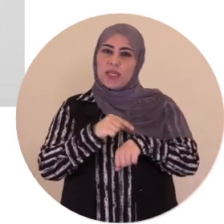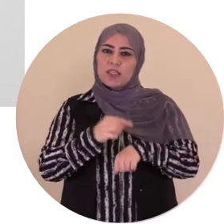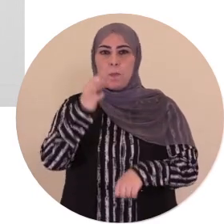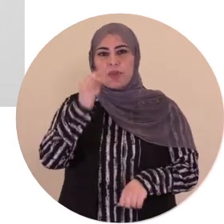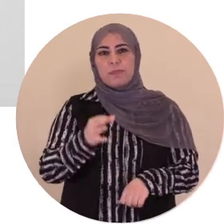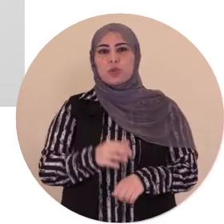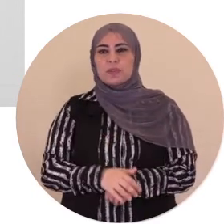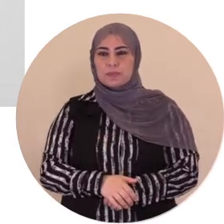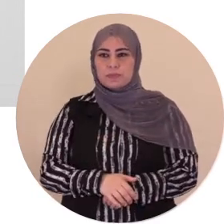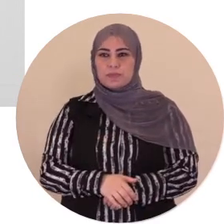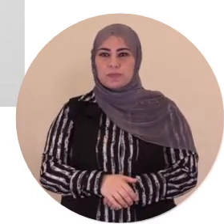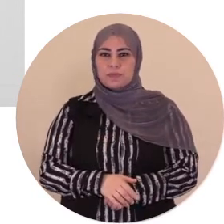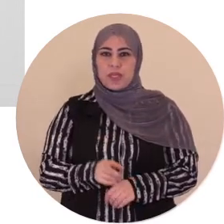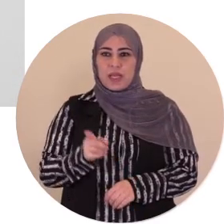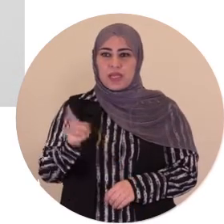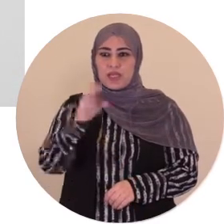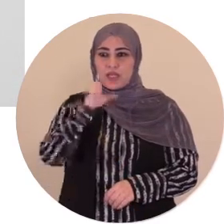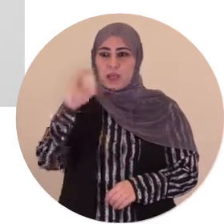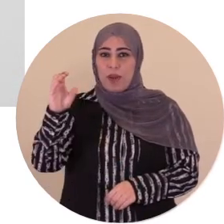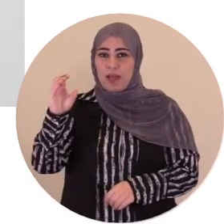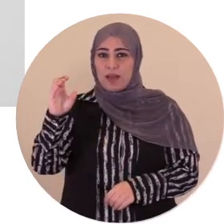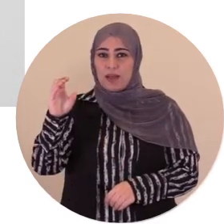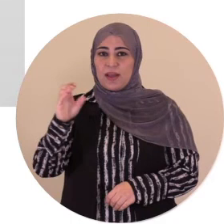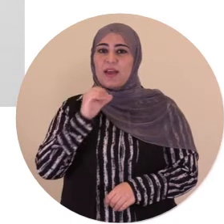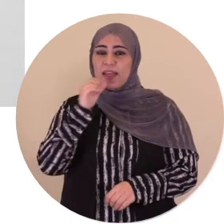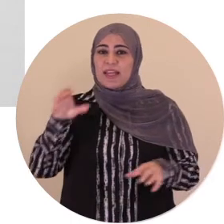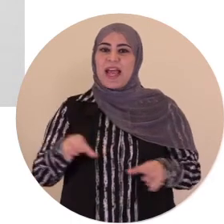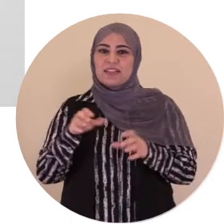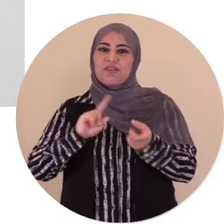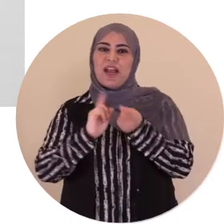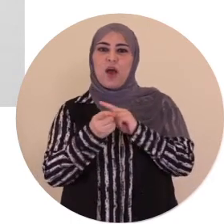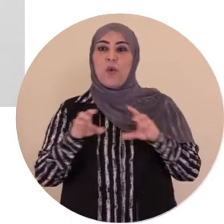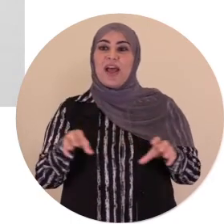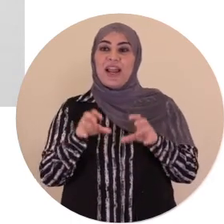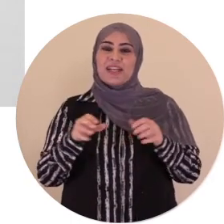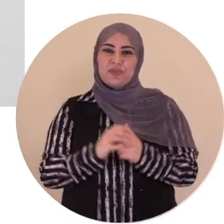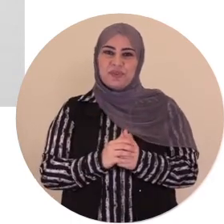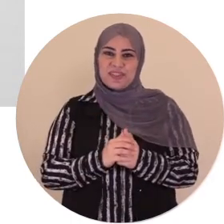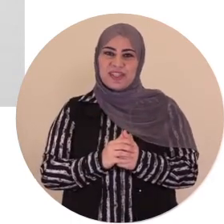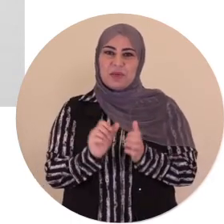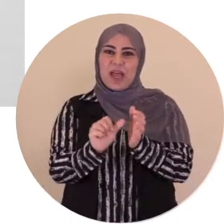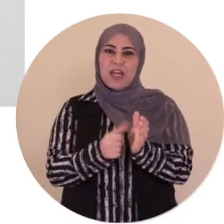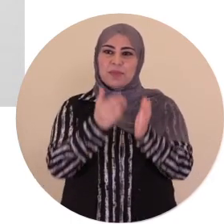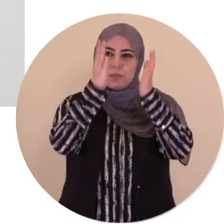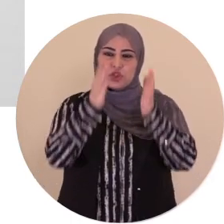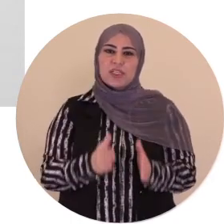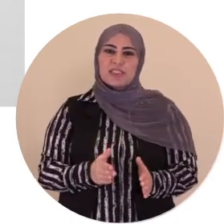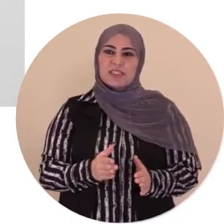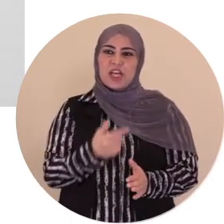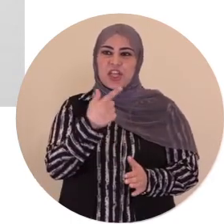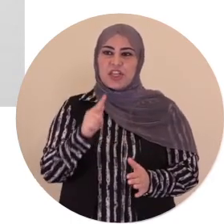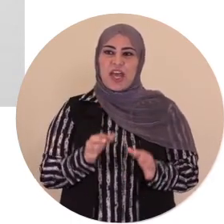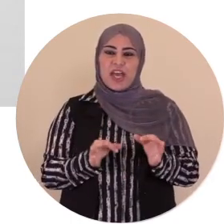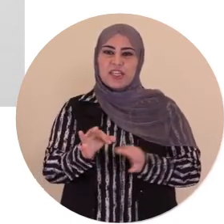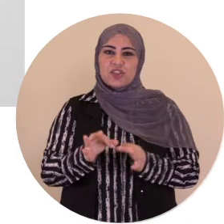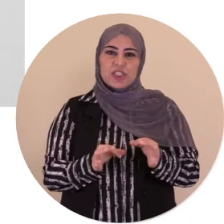down. What will the answer be? The engineer should have submitted the final version of the project. It's